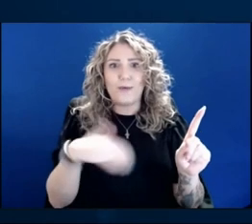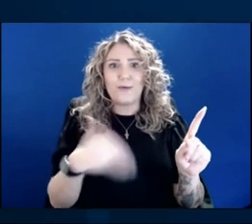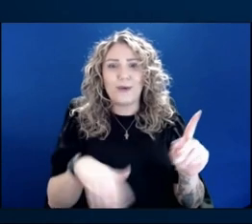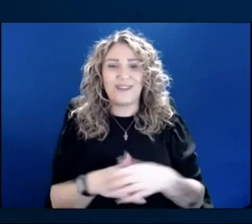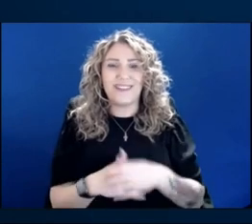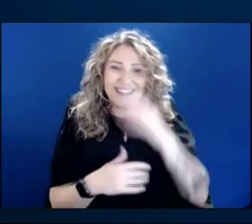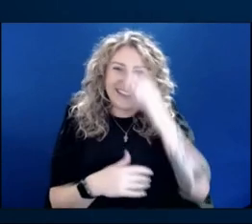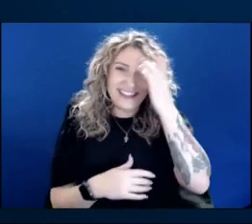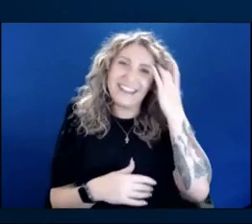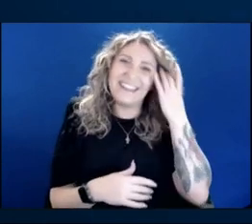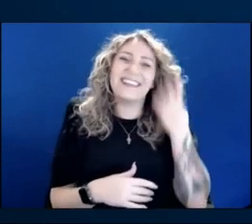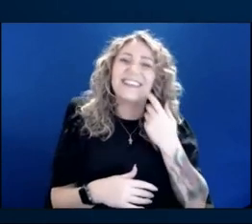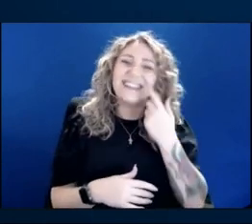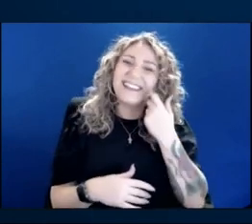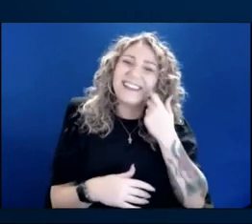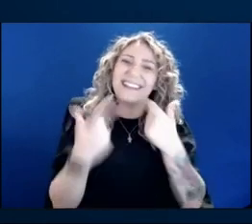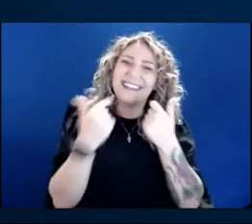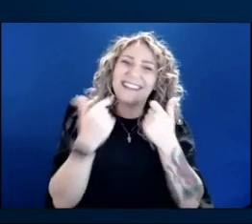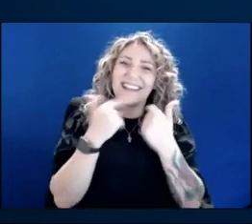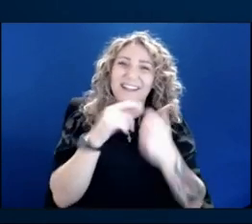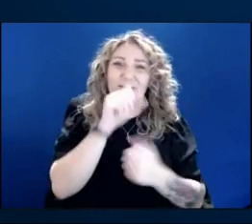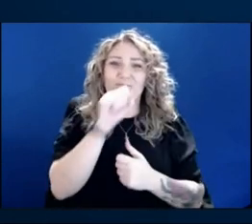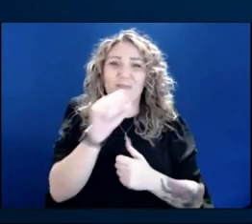I love those pictures. Thank you for sharing. My.